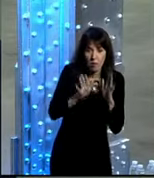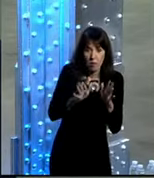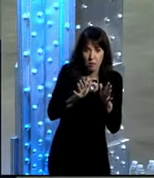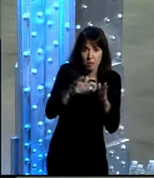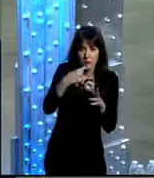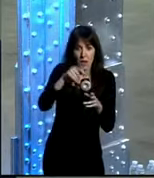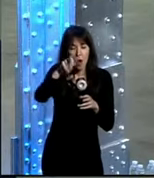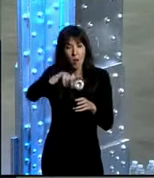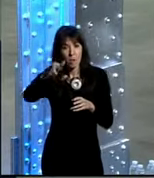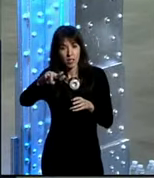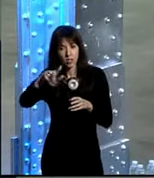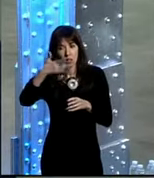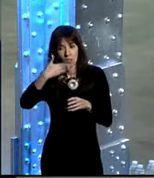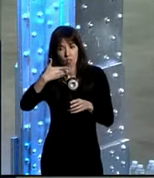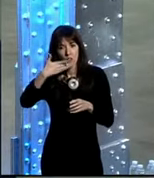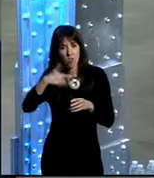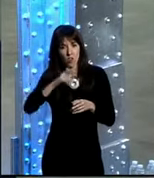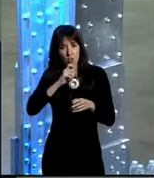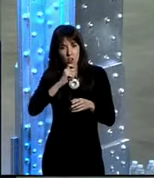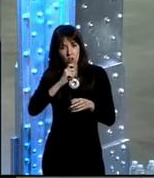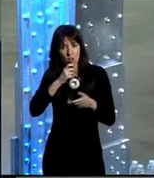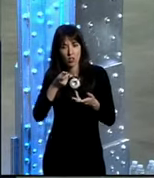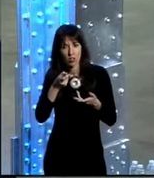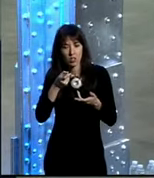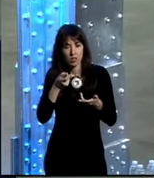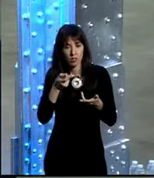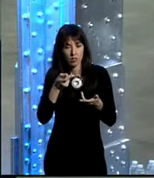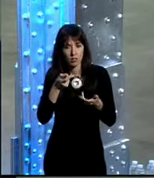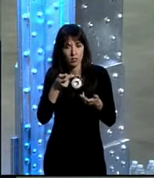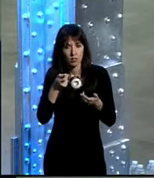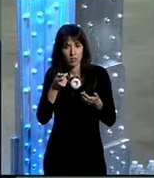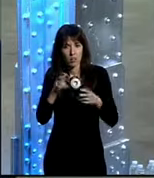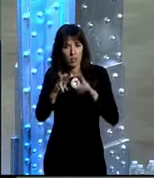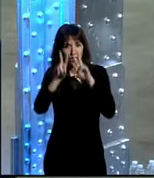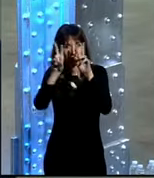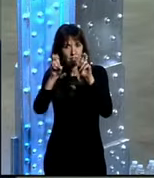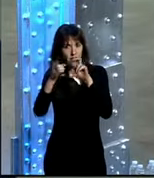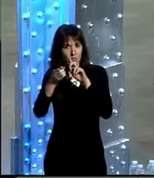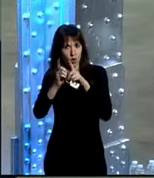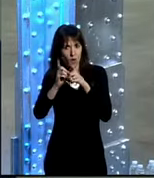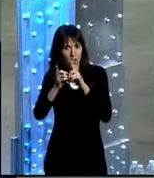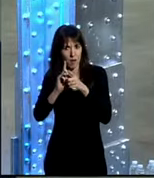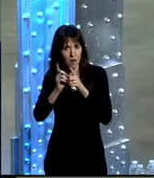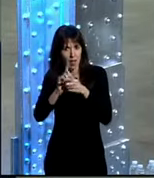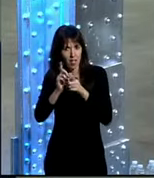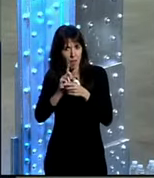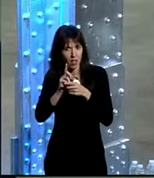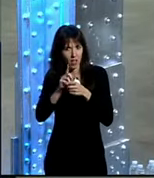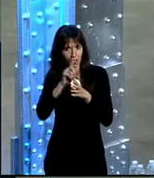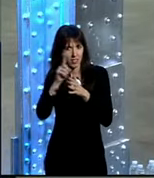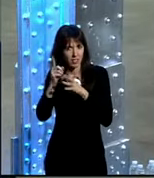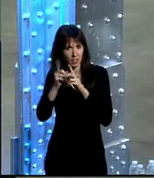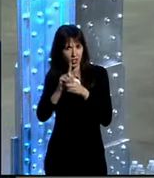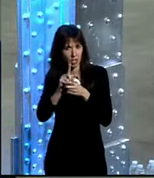and conferences that change titles every second year. So 6 years ago, most of them were interactive TV